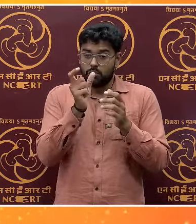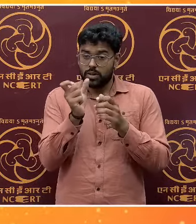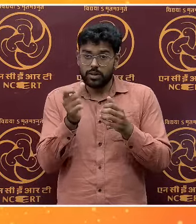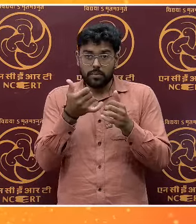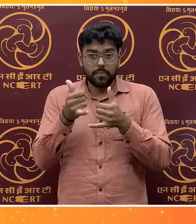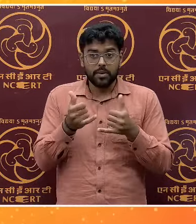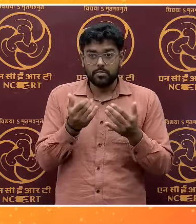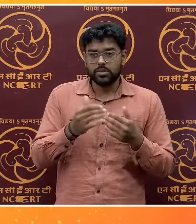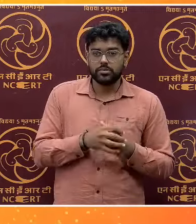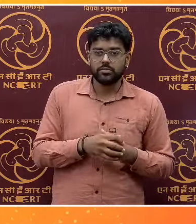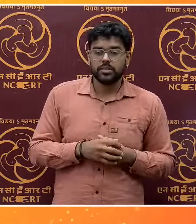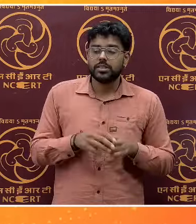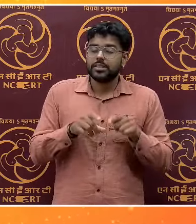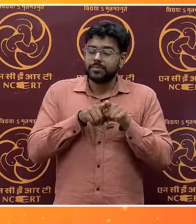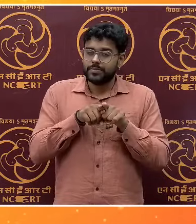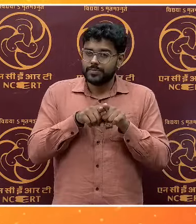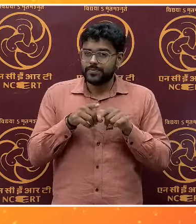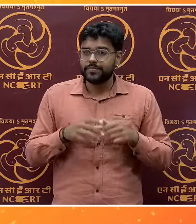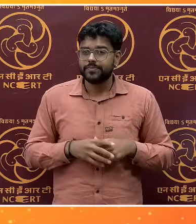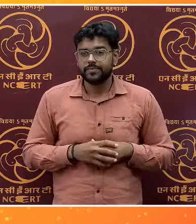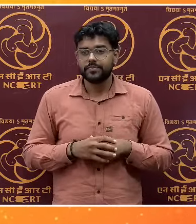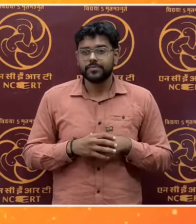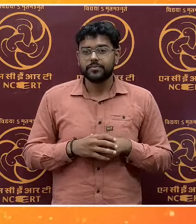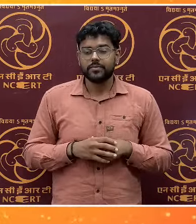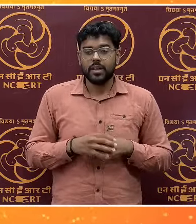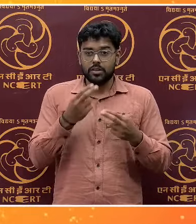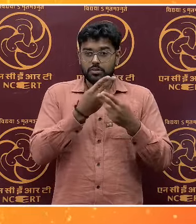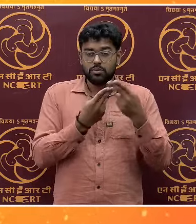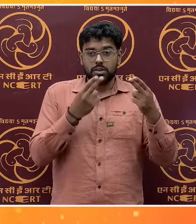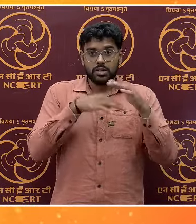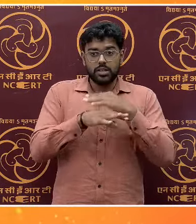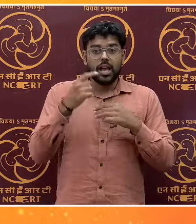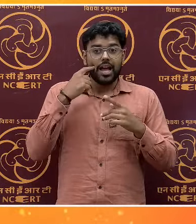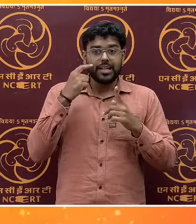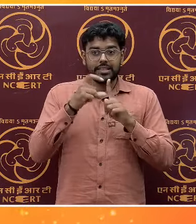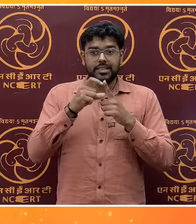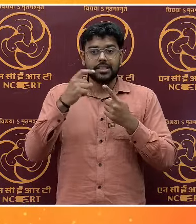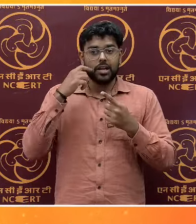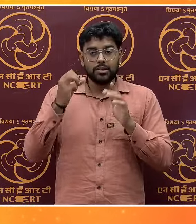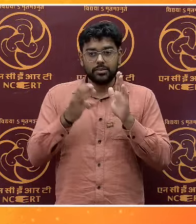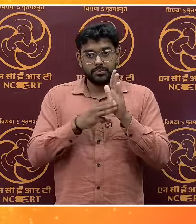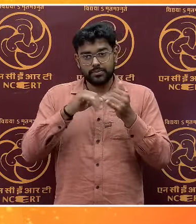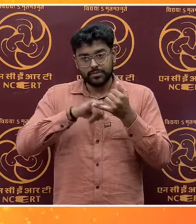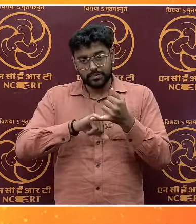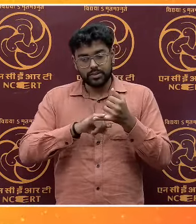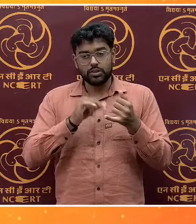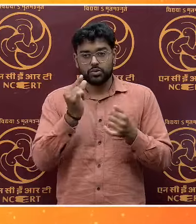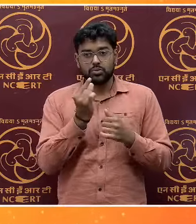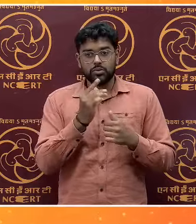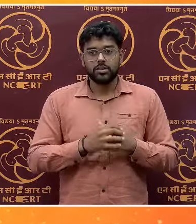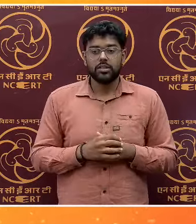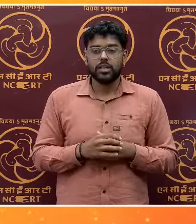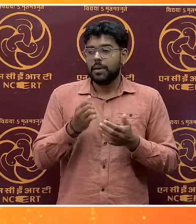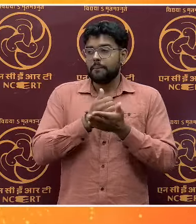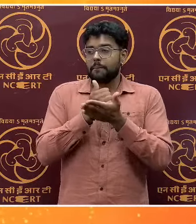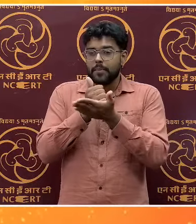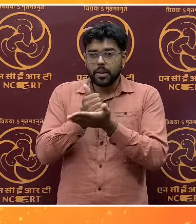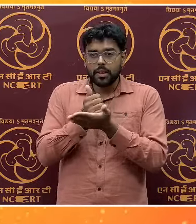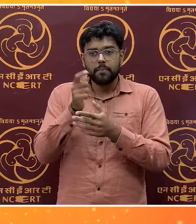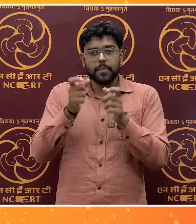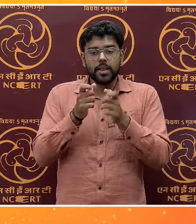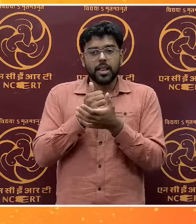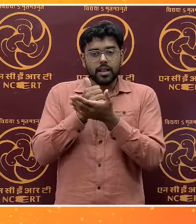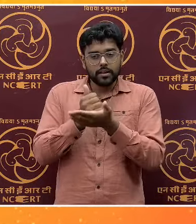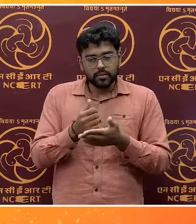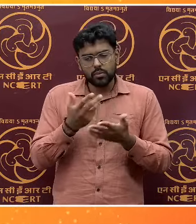Like in the poem, the idioms are being used, like tender hand, Hmm. which means help Helping somebody. somebody. Very